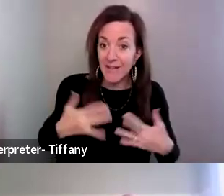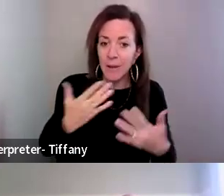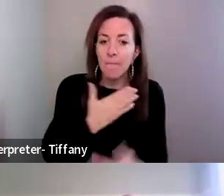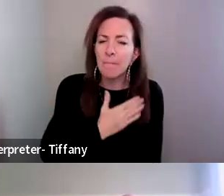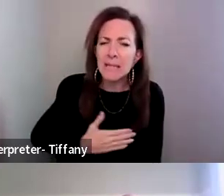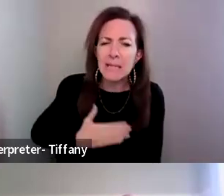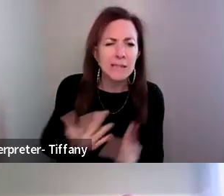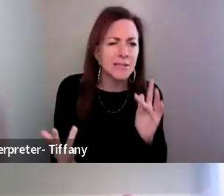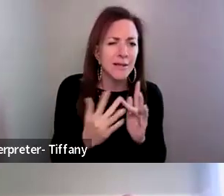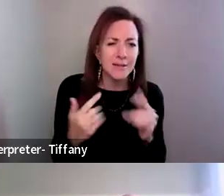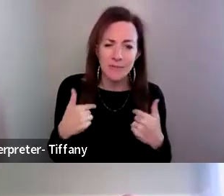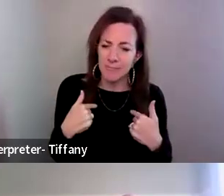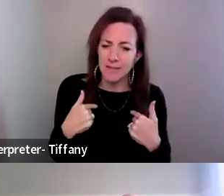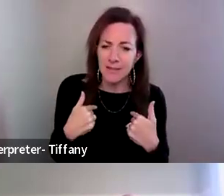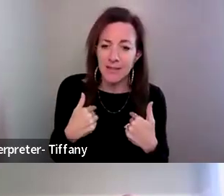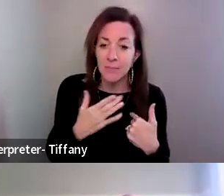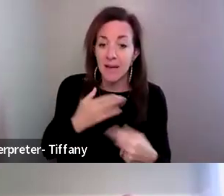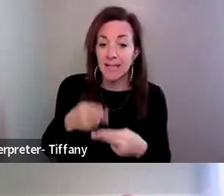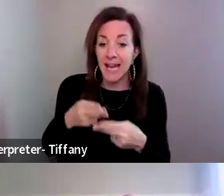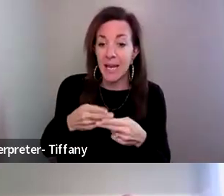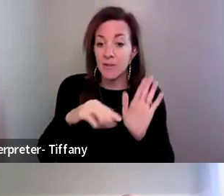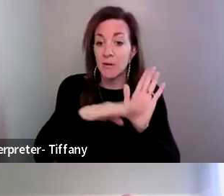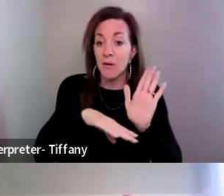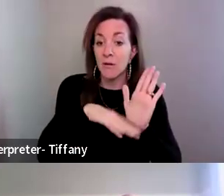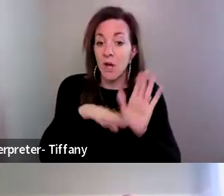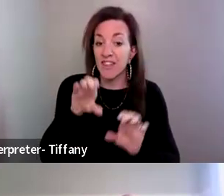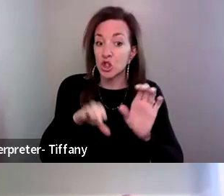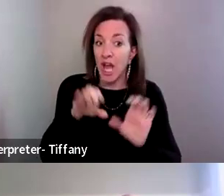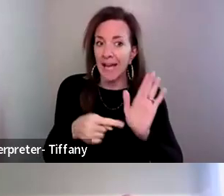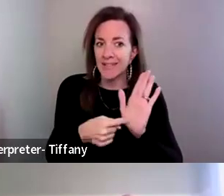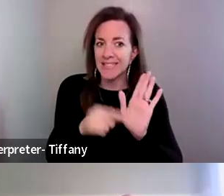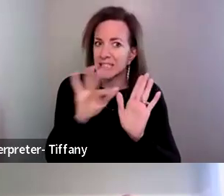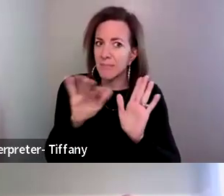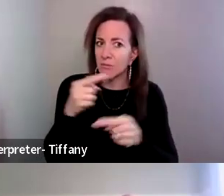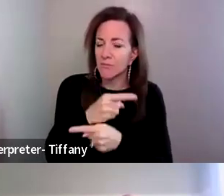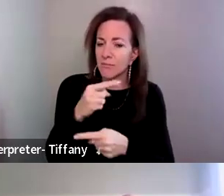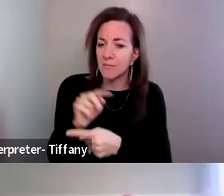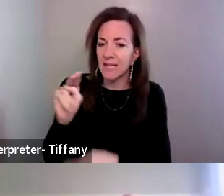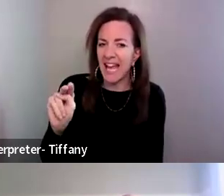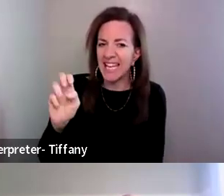to contact me. My name is here on the chat and it's spelled correctly. It's